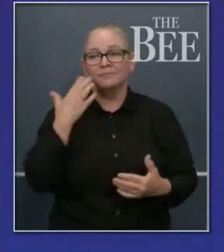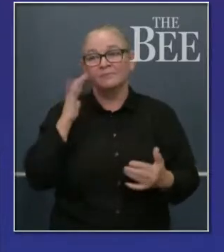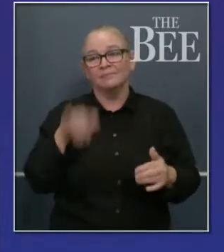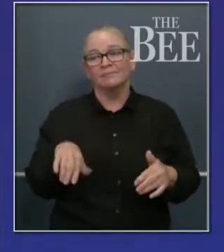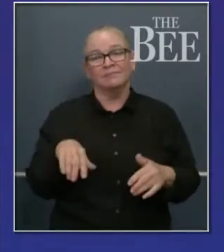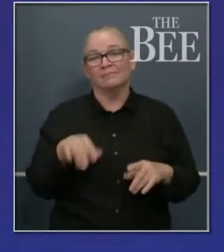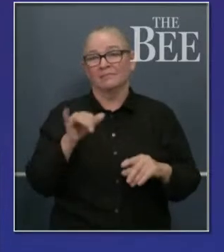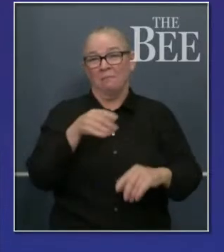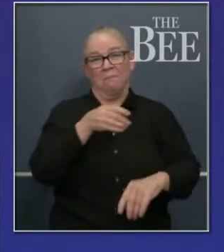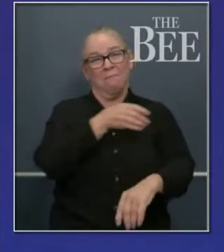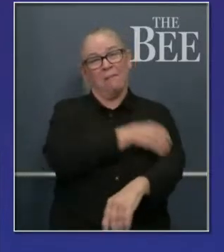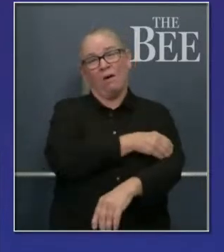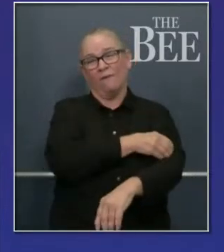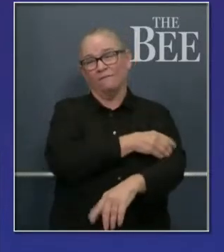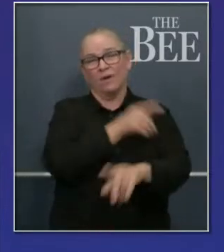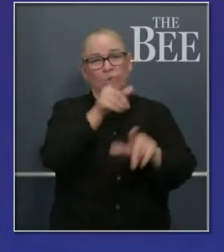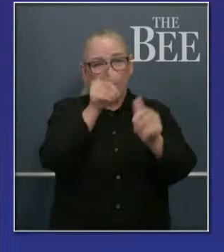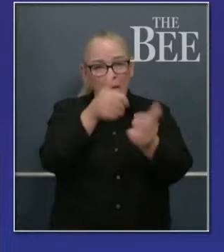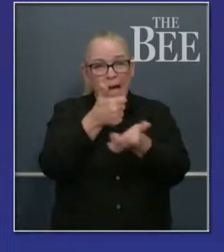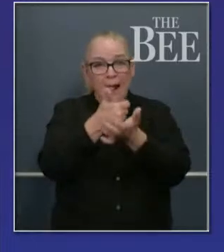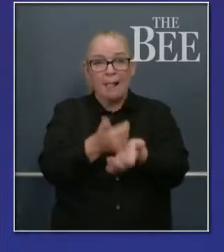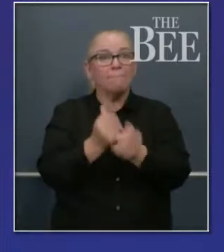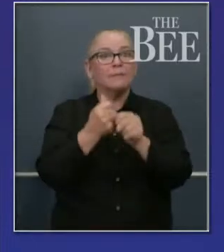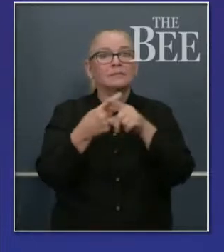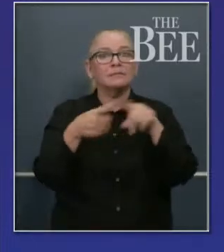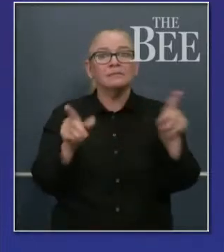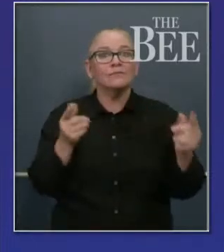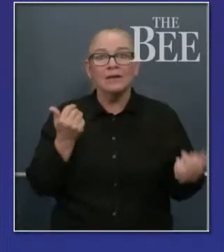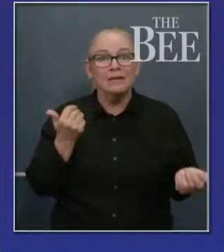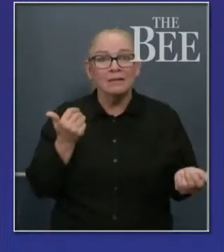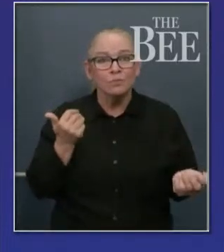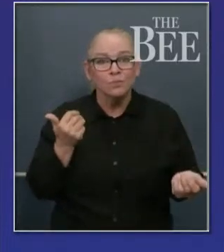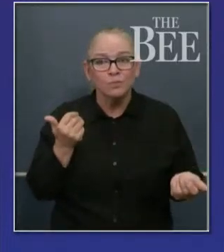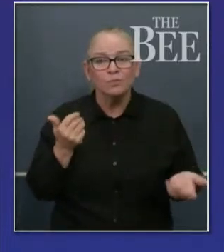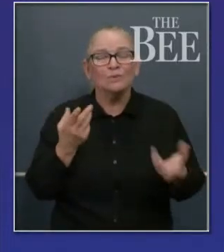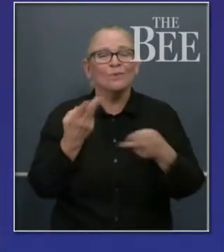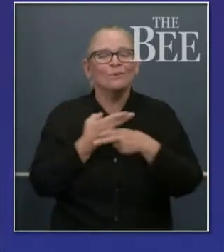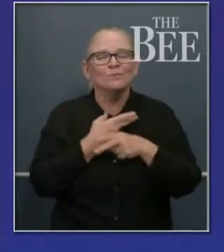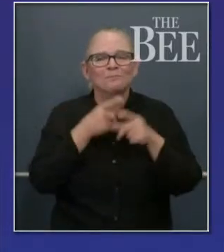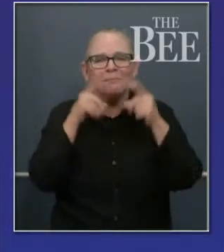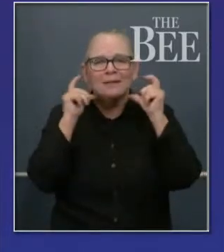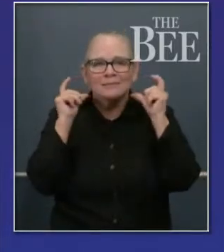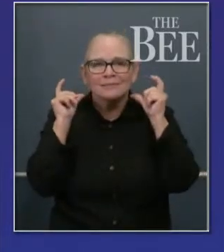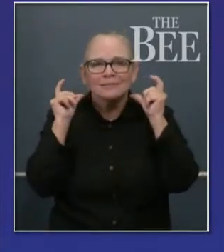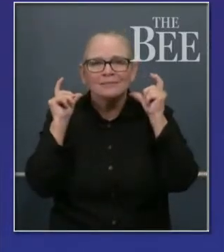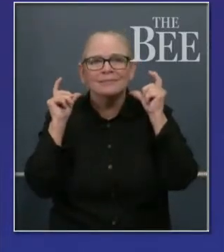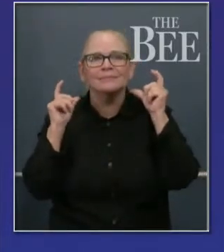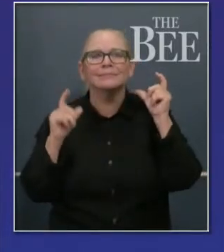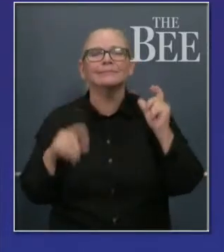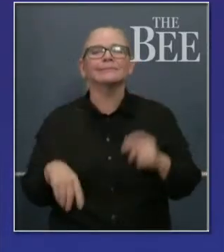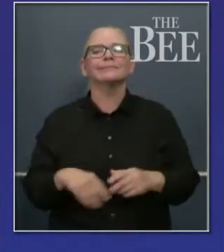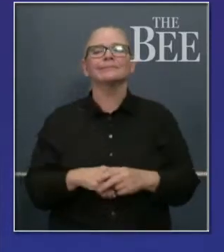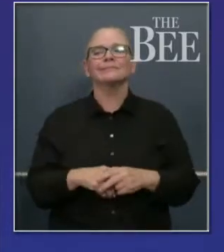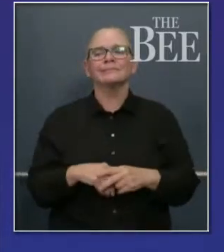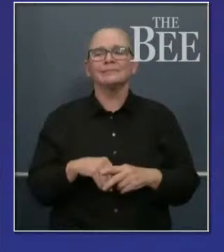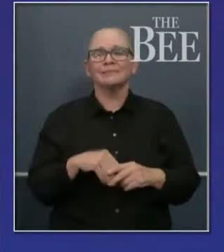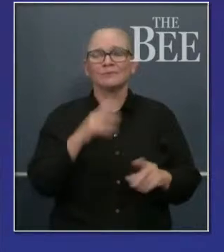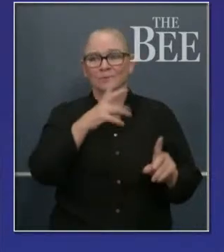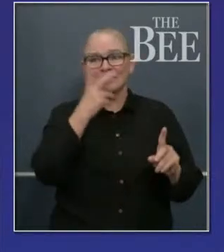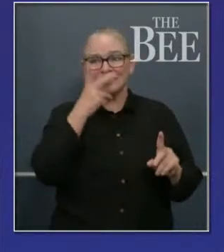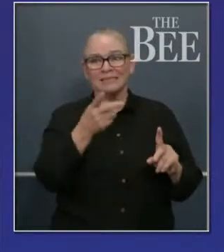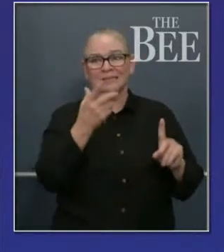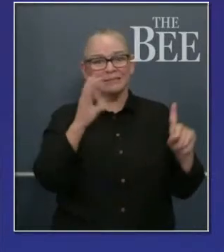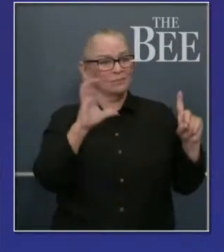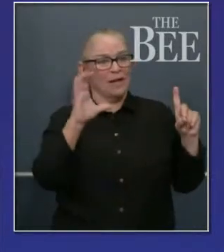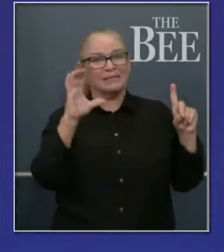was, I thought, very interesting today to read, as I hope many of you did or will soon, what the CDC director